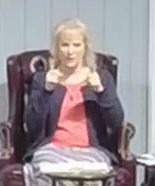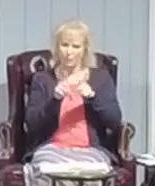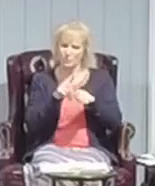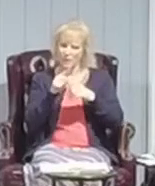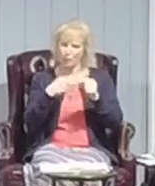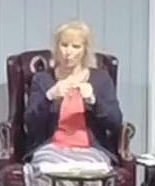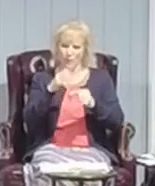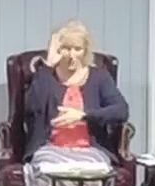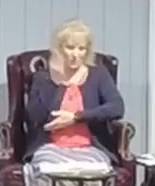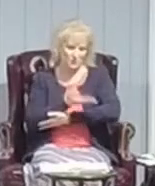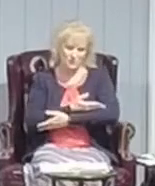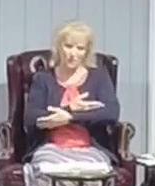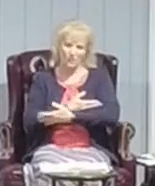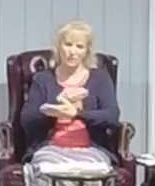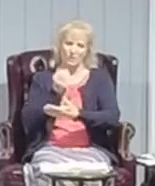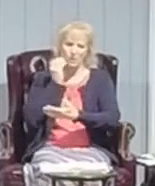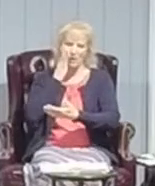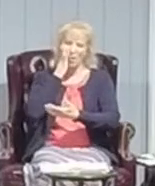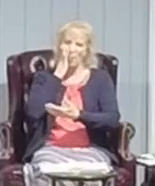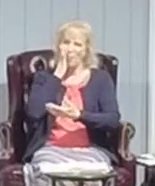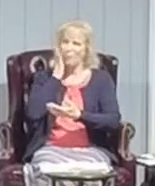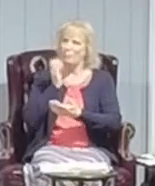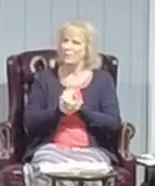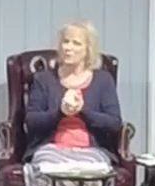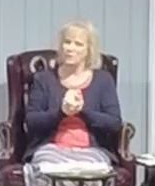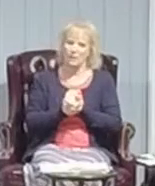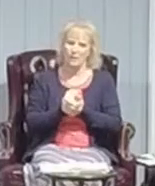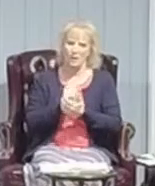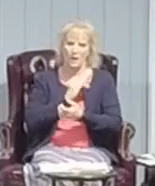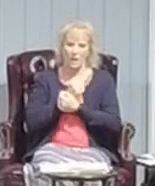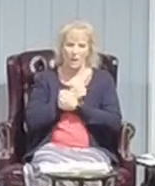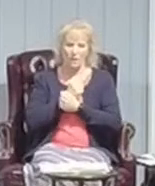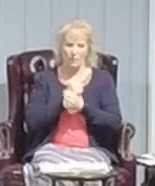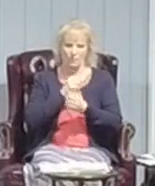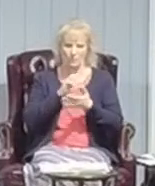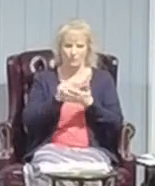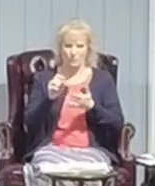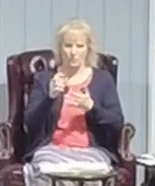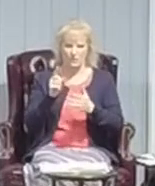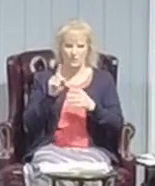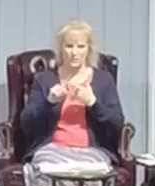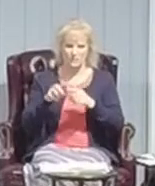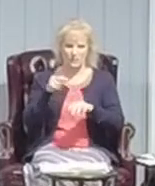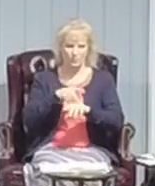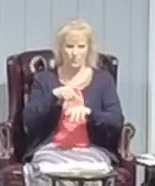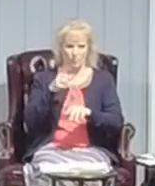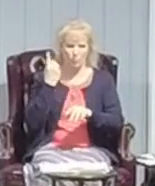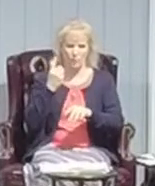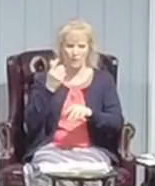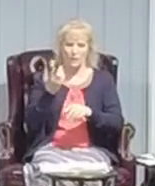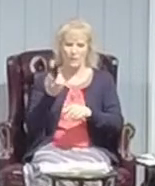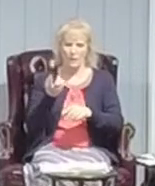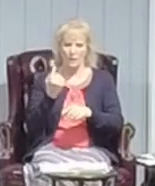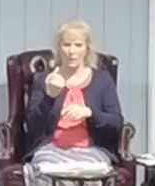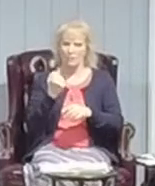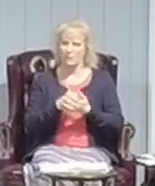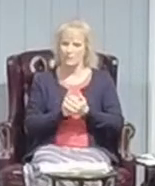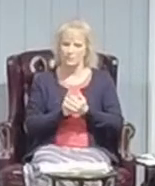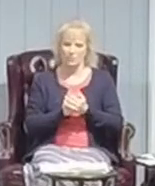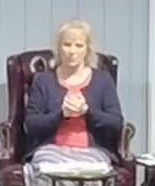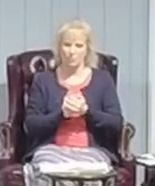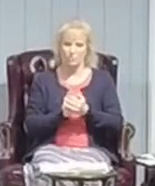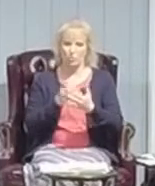When the Son got home. I love the verse in 2 Peter 1:11. It says this, For so an